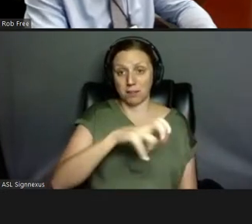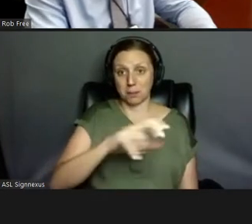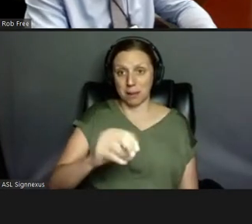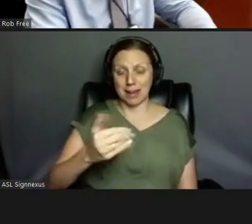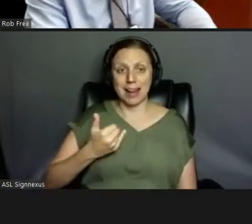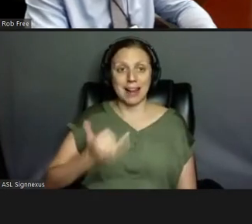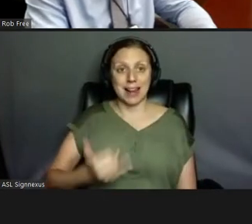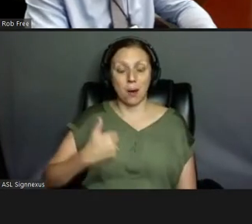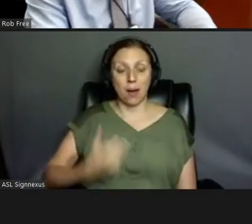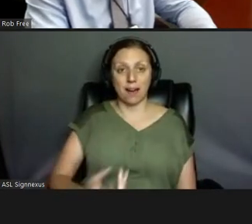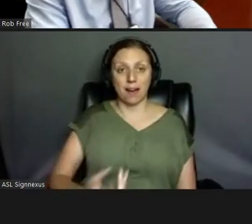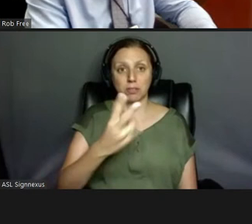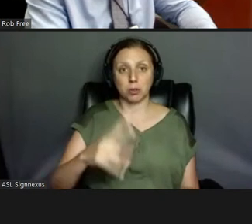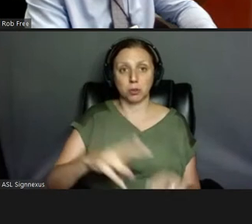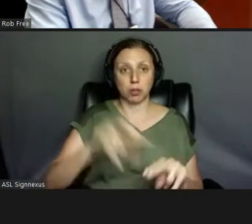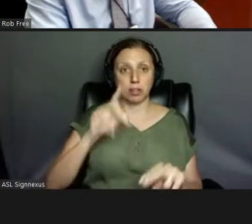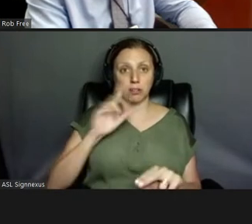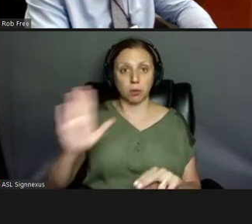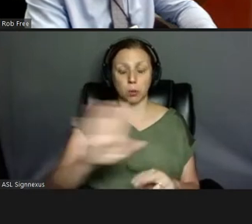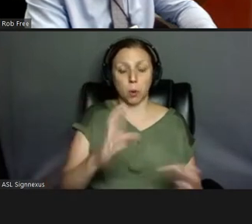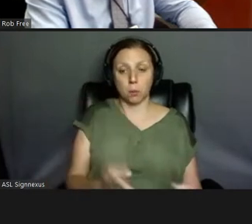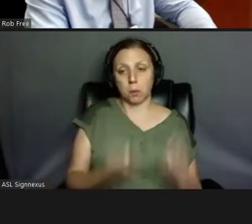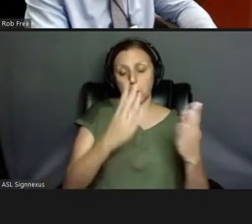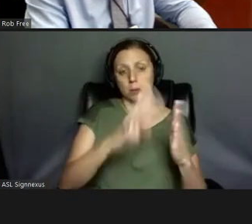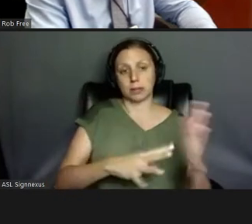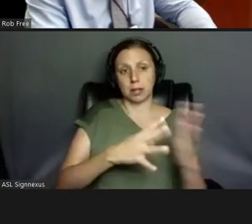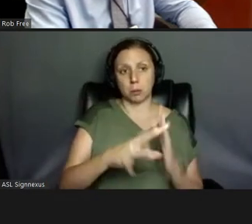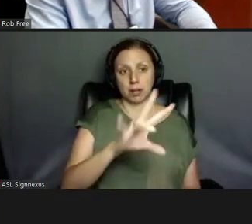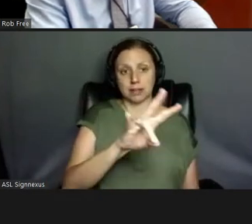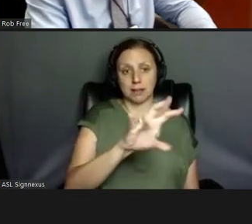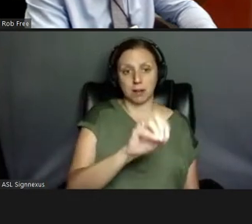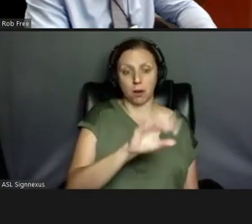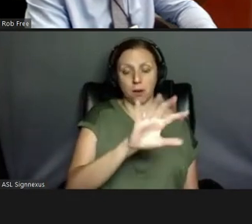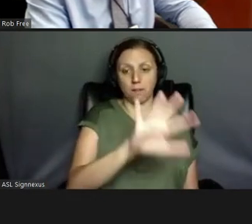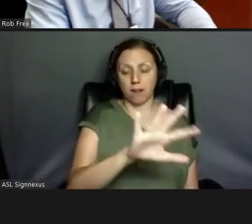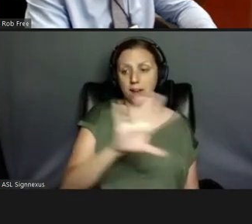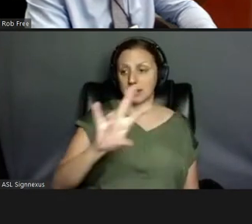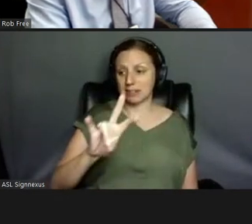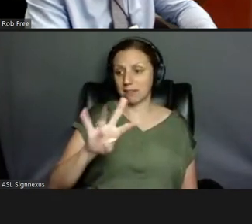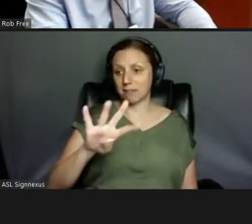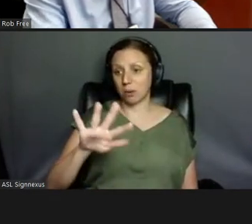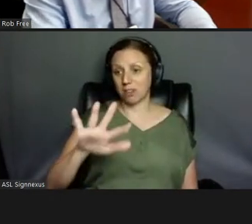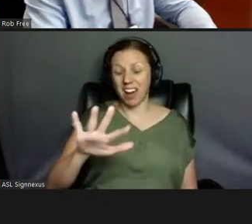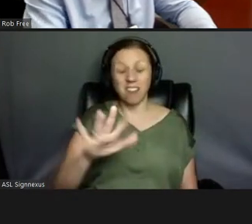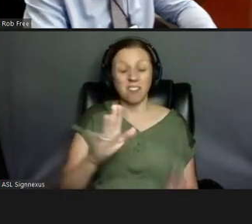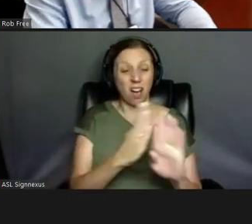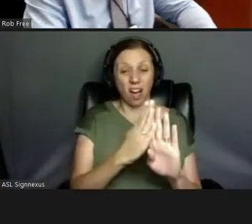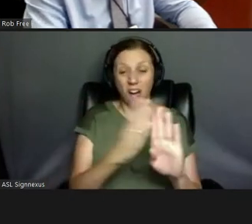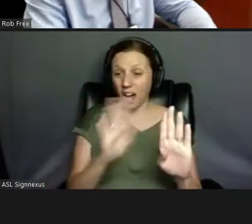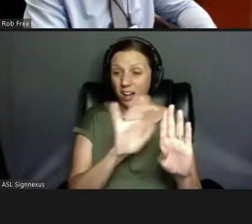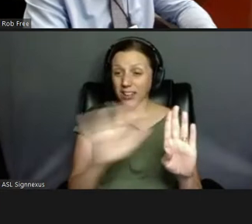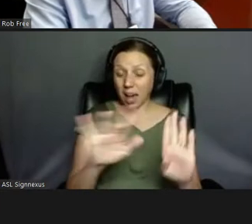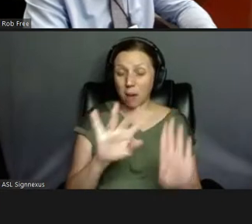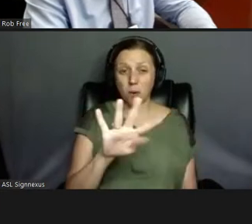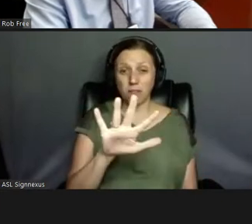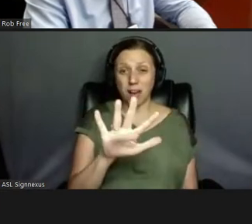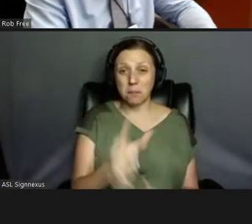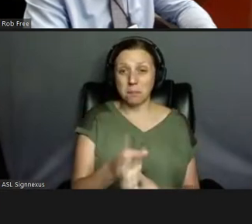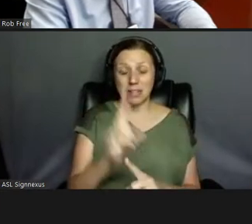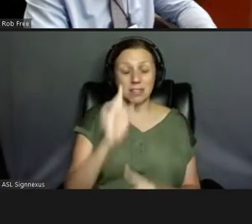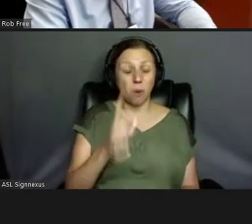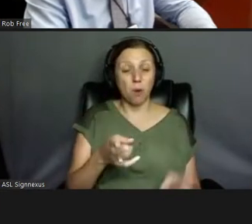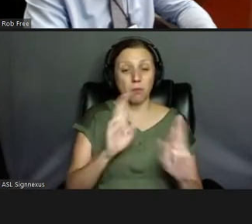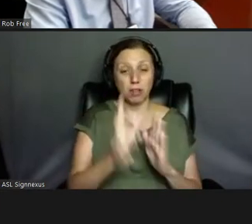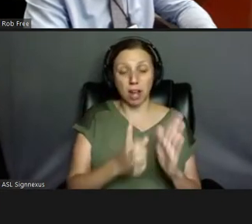trains under your proposed schedule, a 7:05 and a 7:45. That's a 40-minute gap between trains in rush hour. So if I miss the train